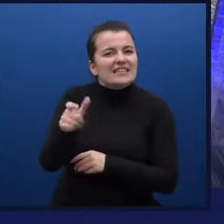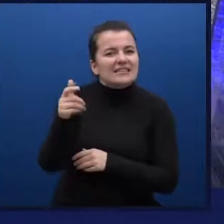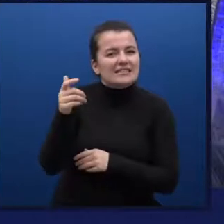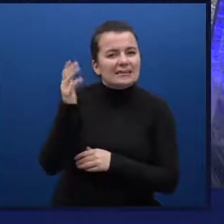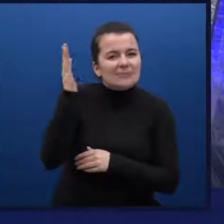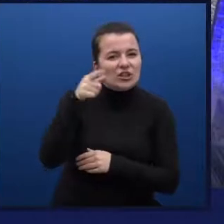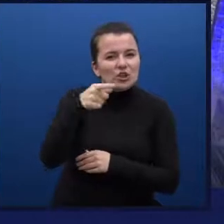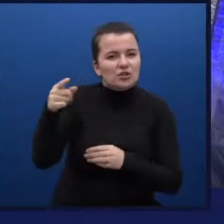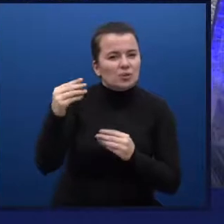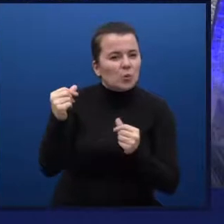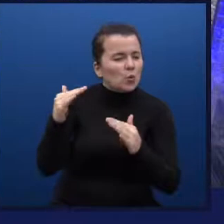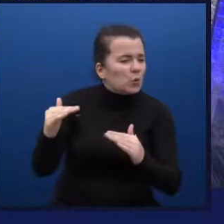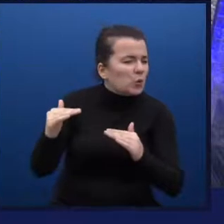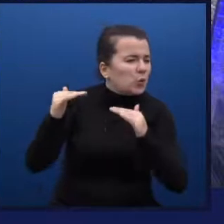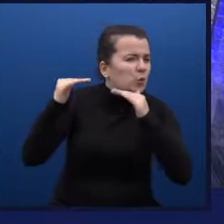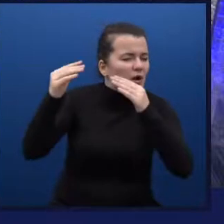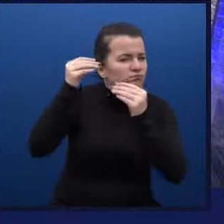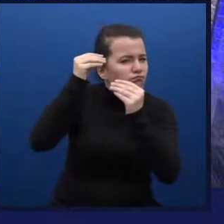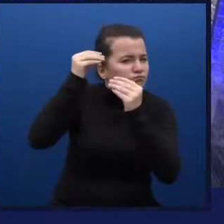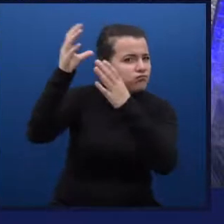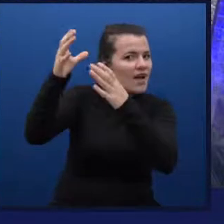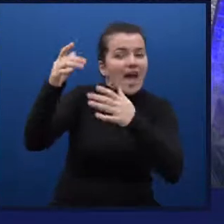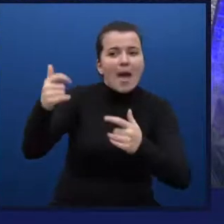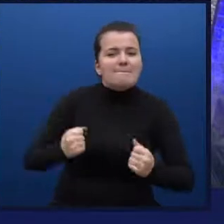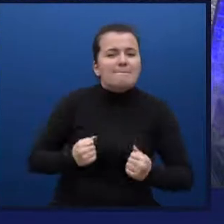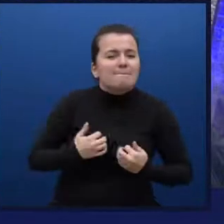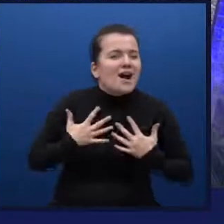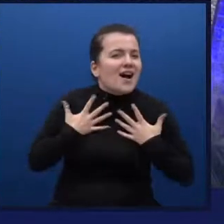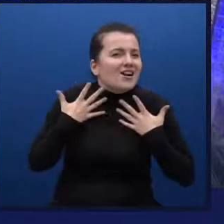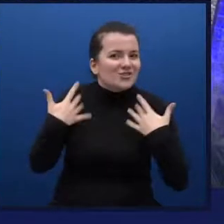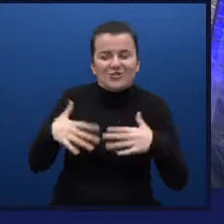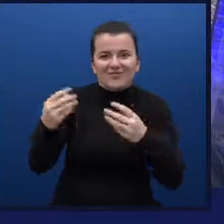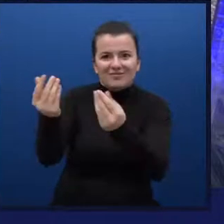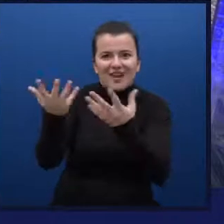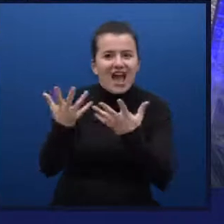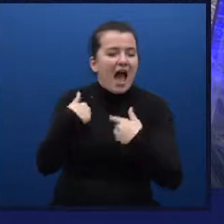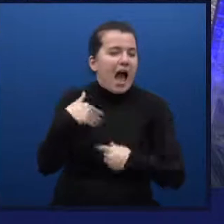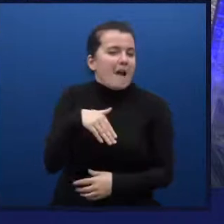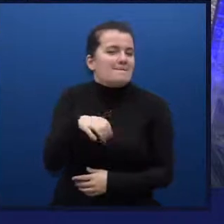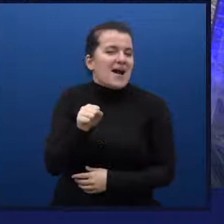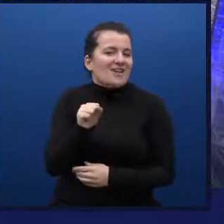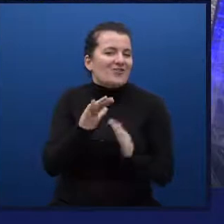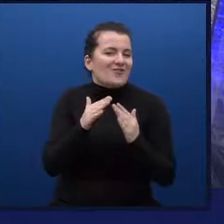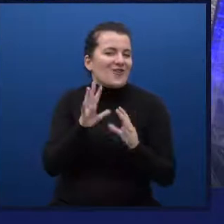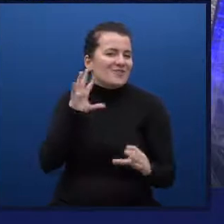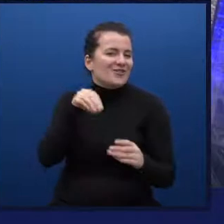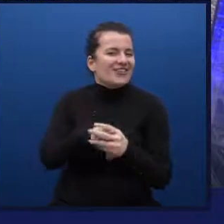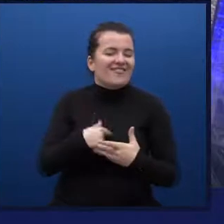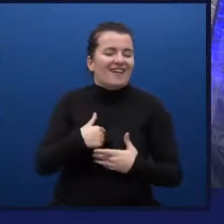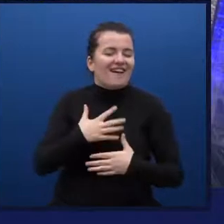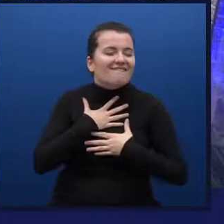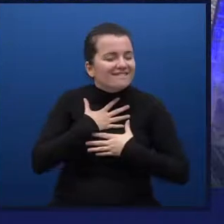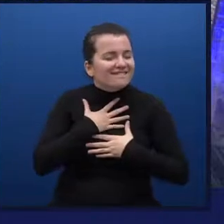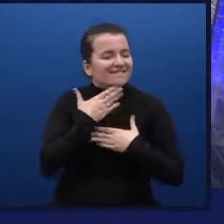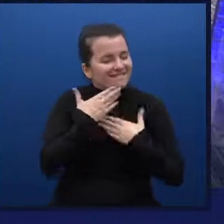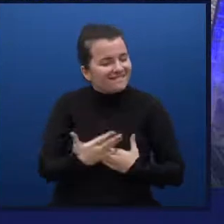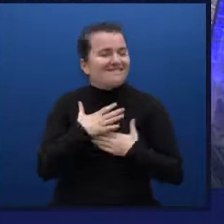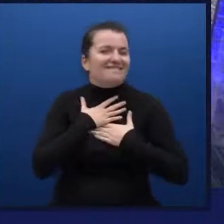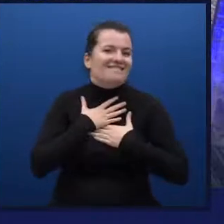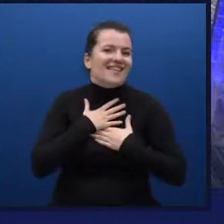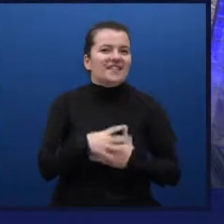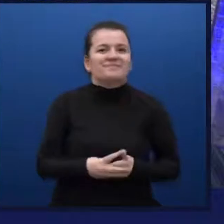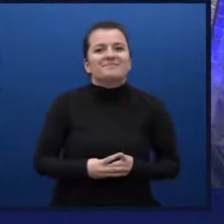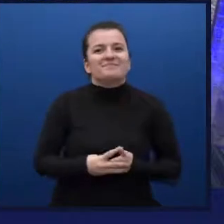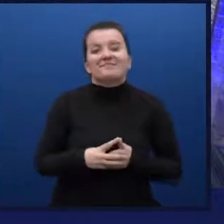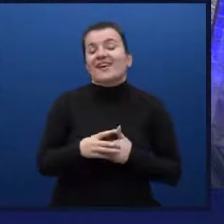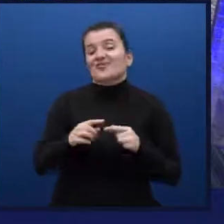and I'm so grateful to be part of the Microsoft community. And I'm definitely looking forward to